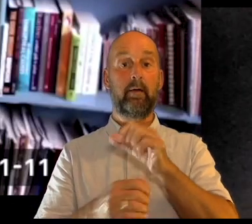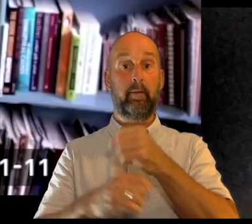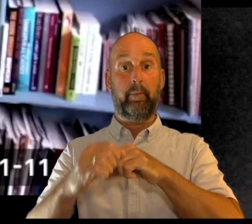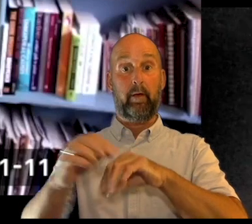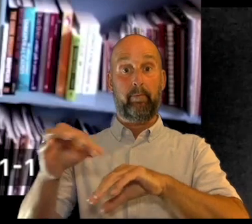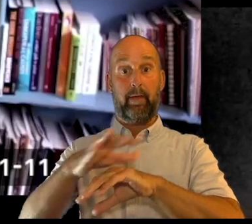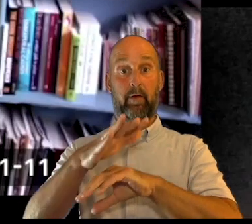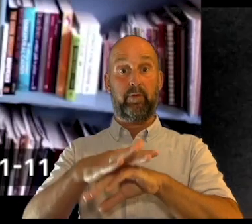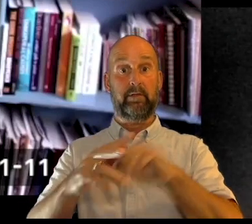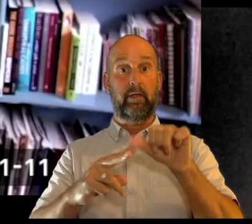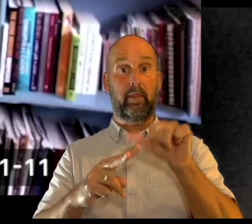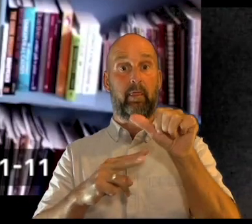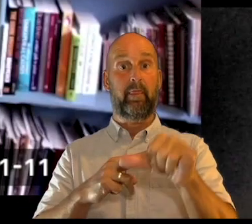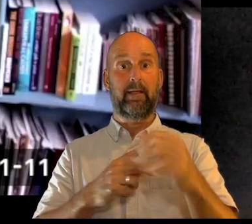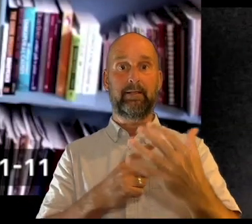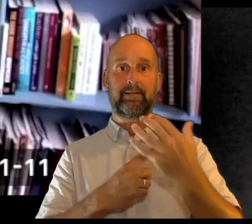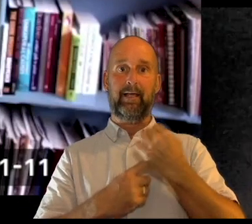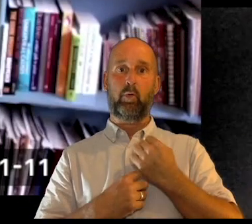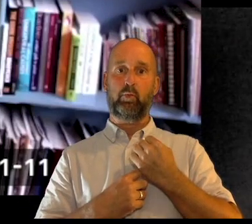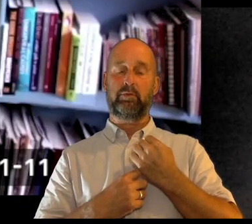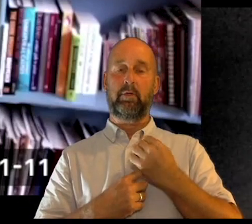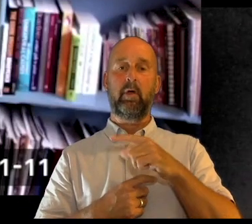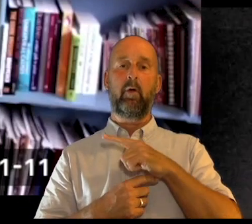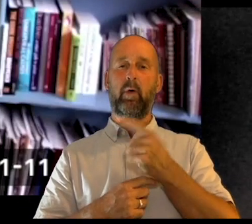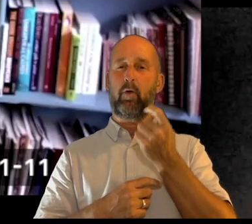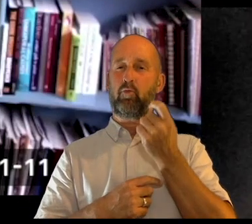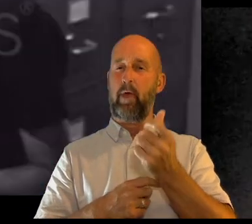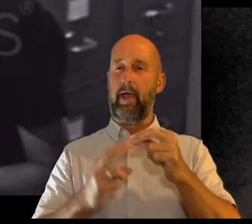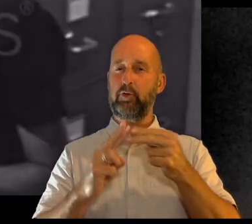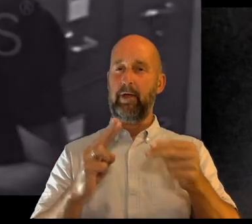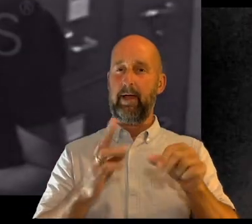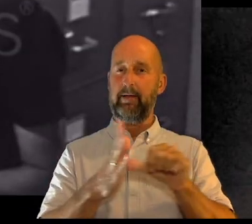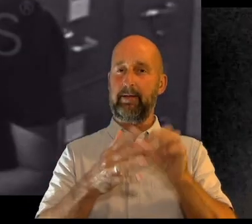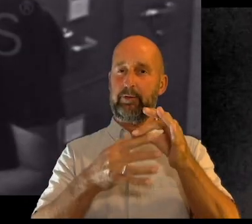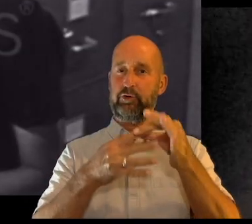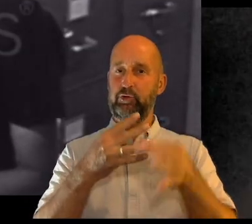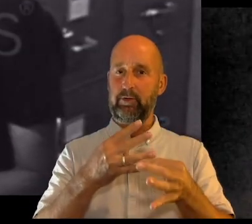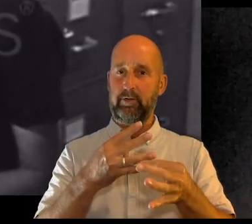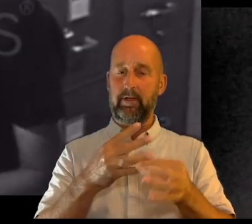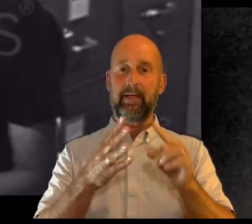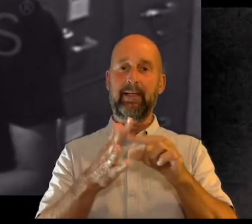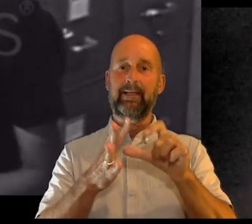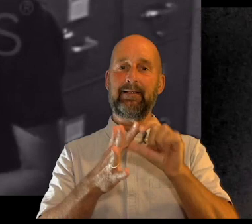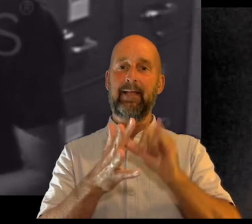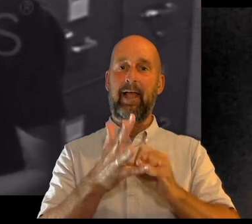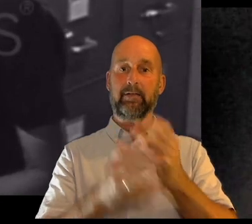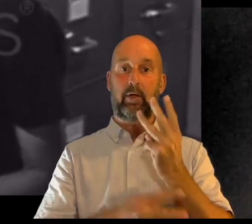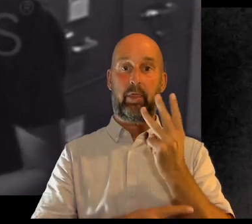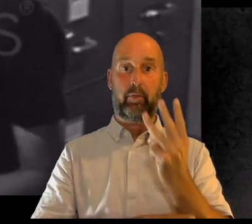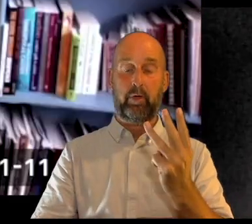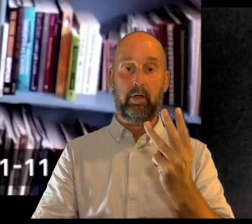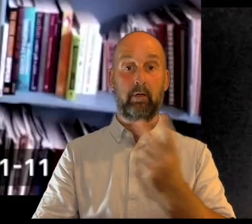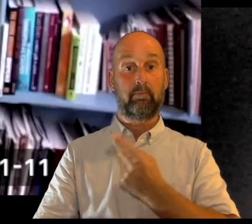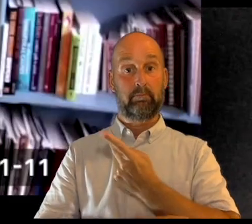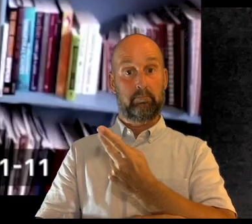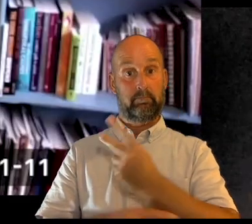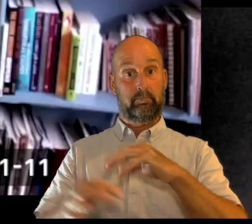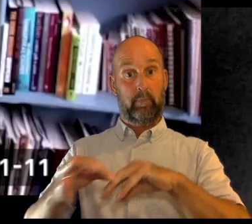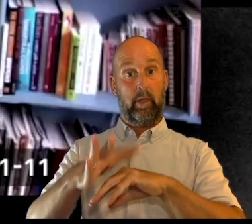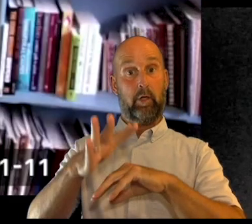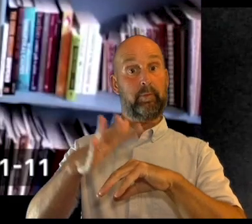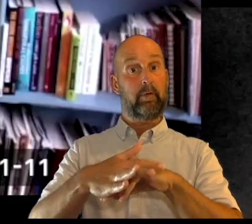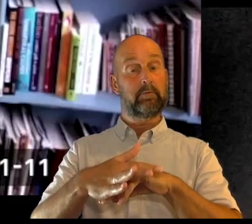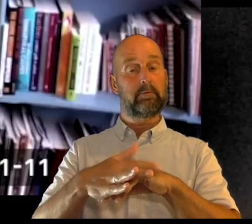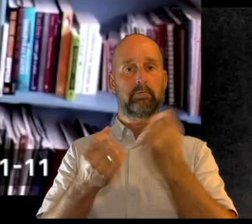got married with the rare genetic condition nNOS/DANOS3 or EDS3. So my husband and I found